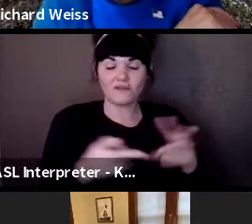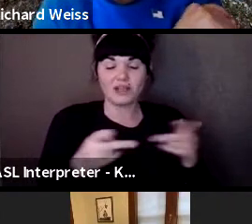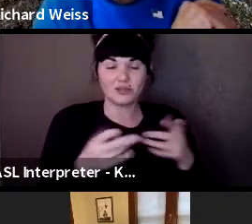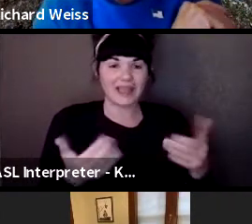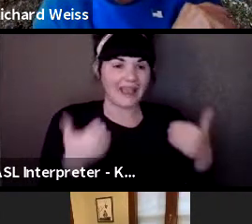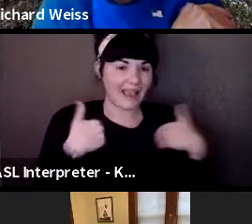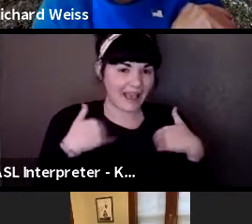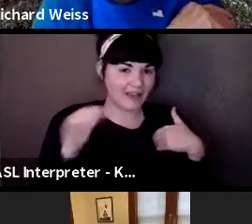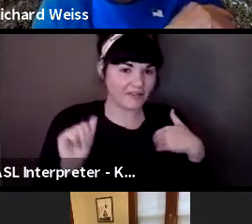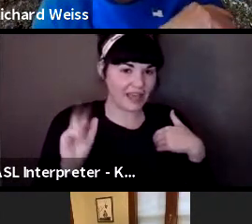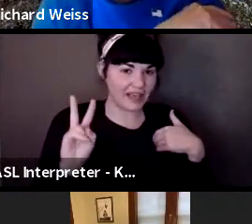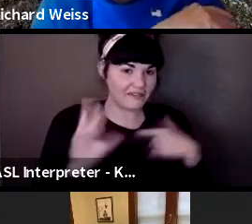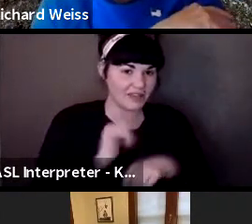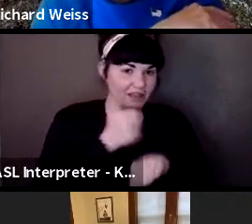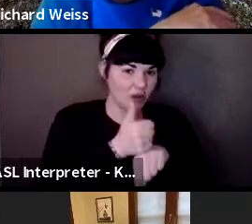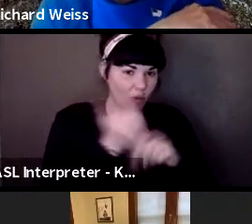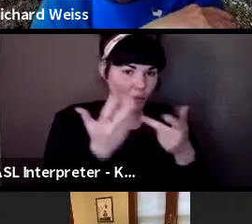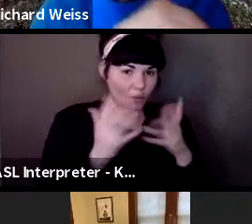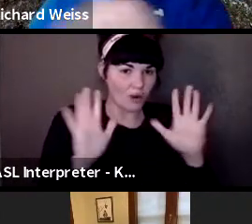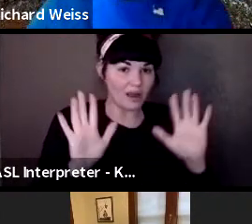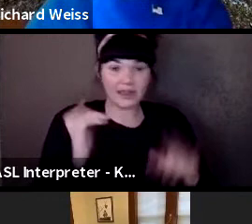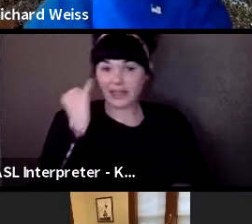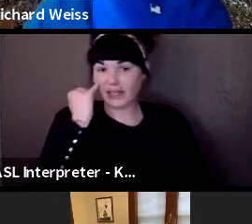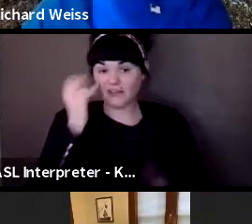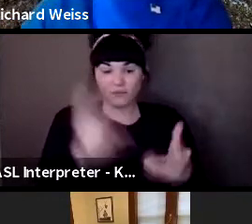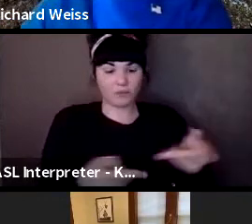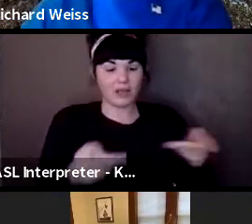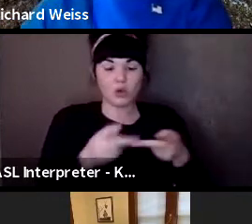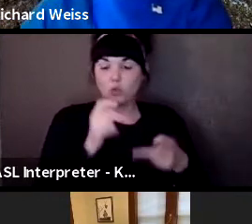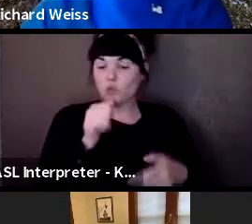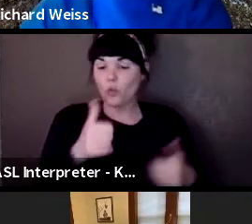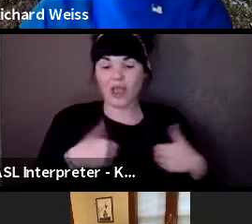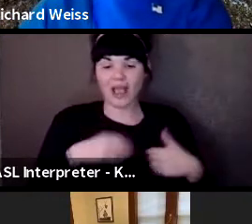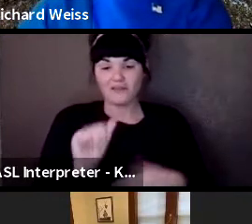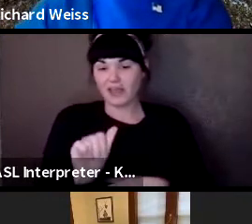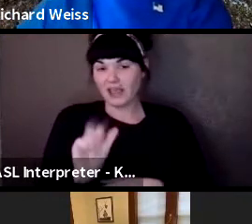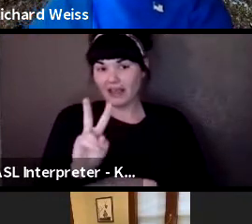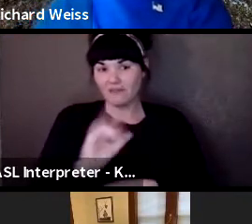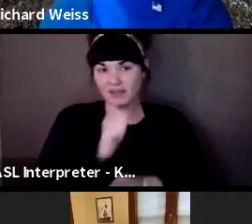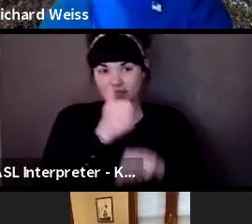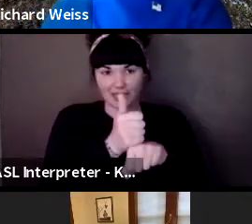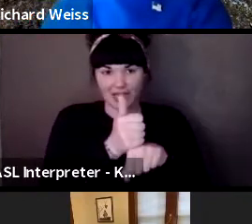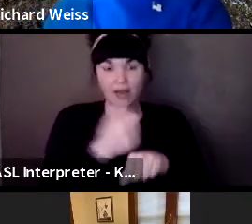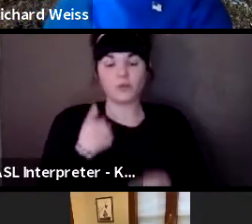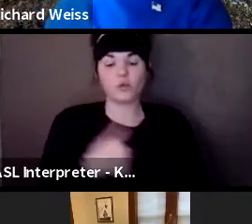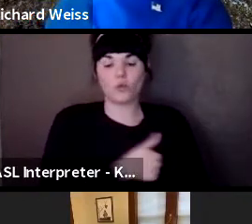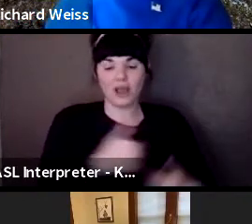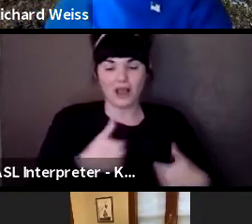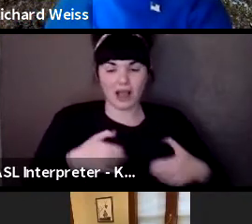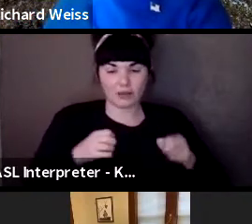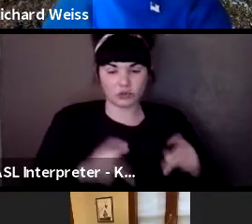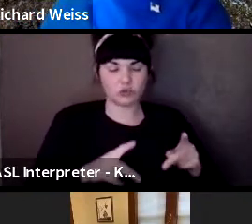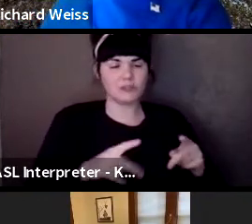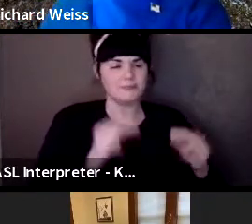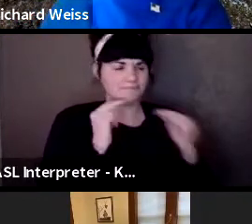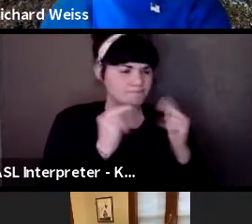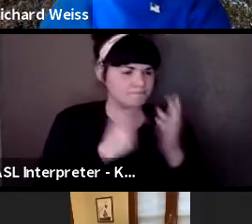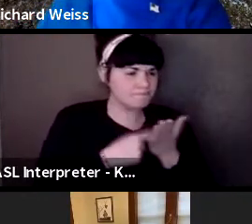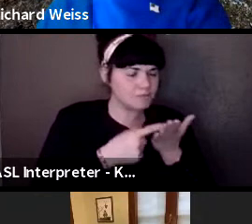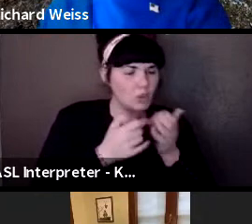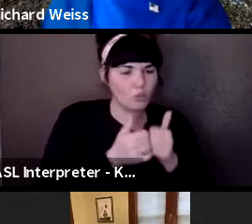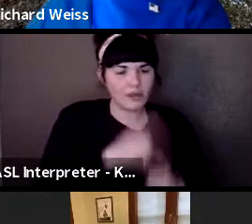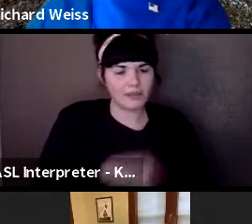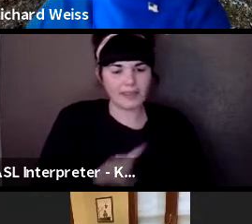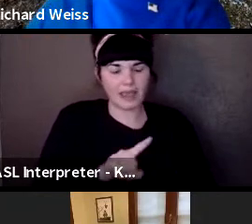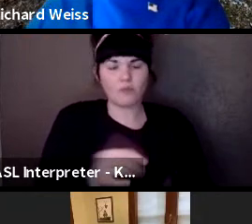permission to negotiate directly with them. And what we're doing is we're getting comparable rates and from that they're giving at other